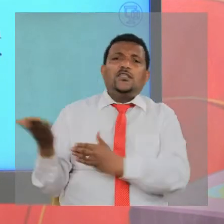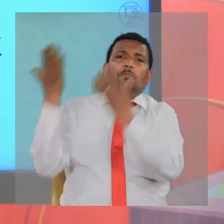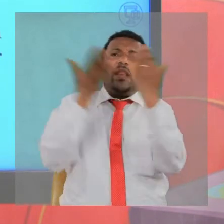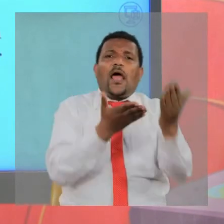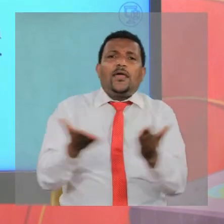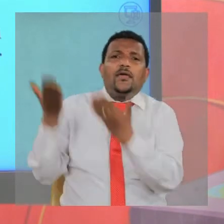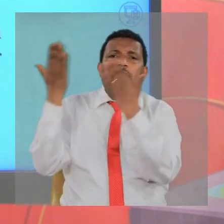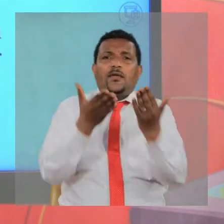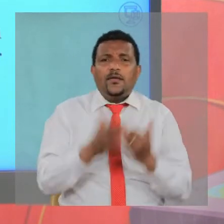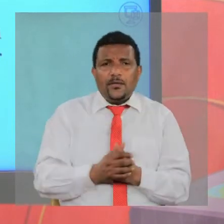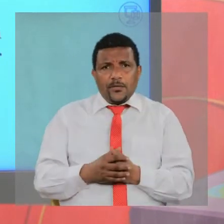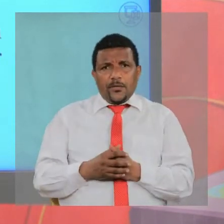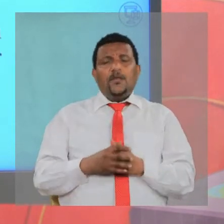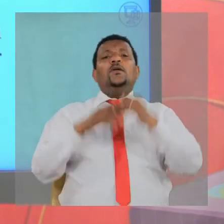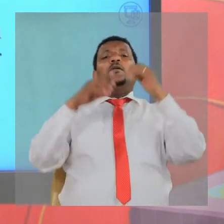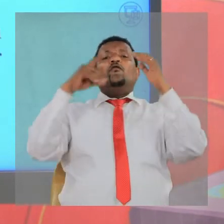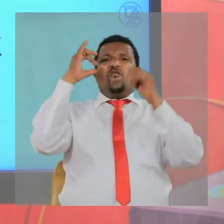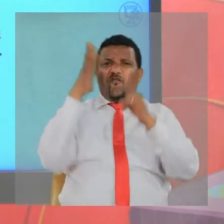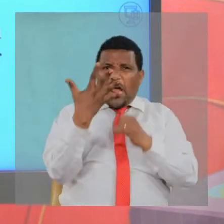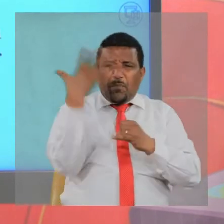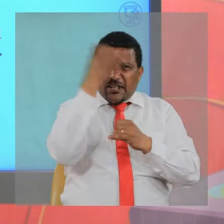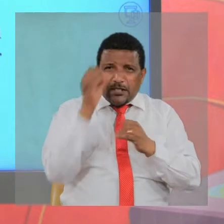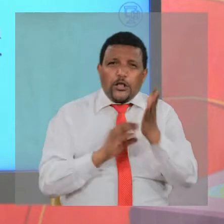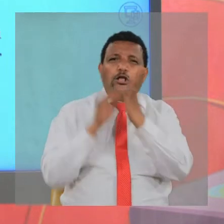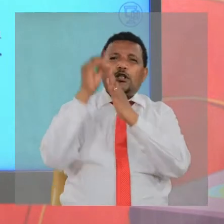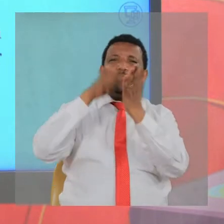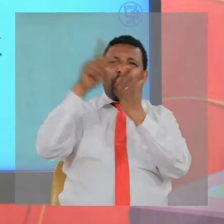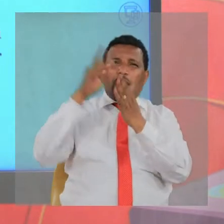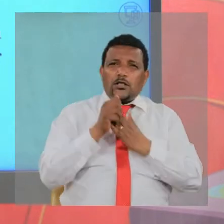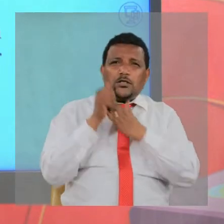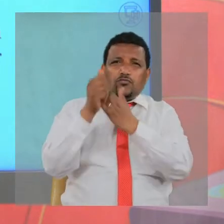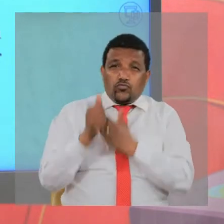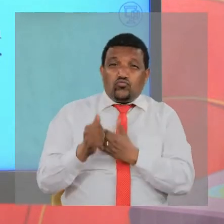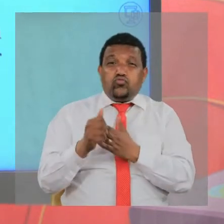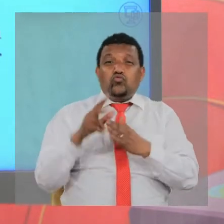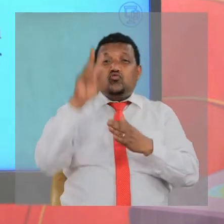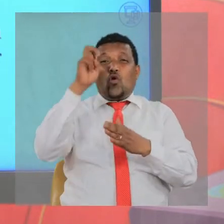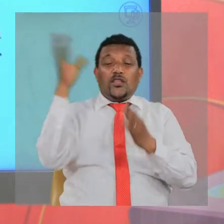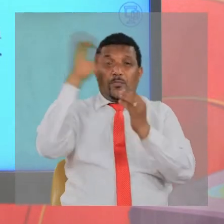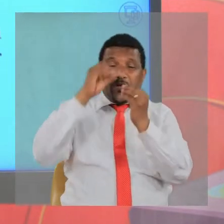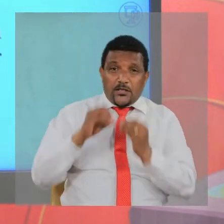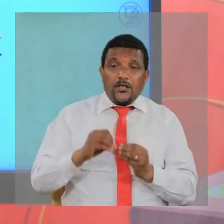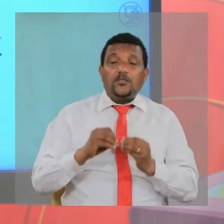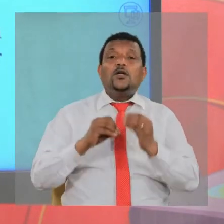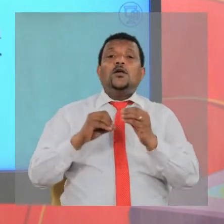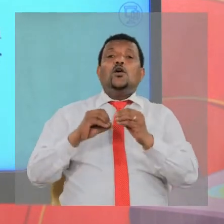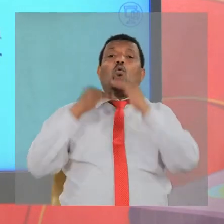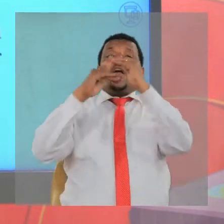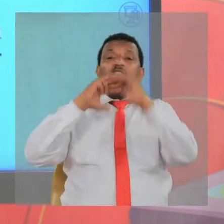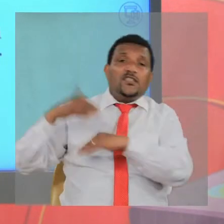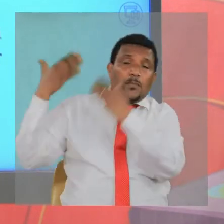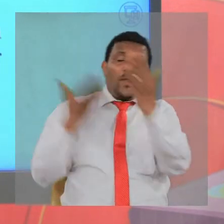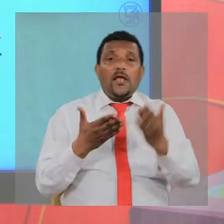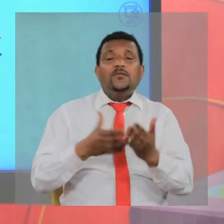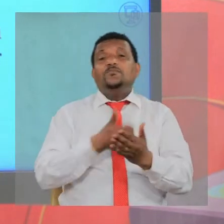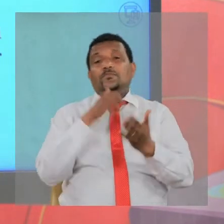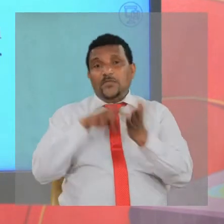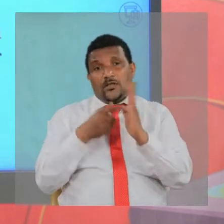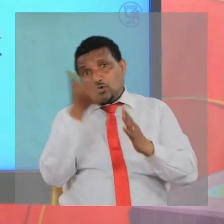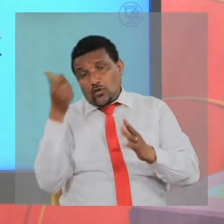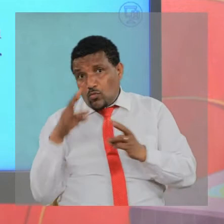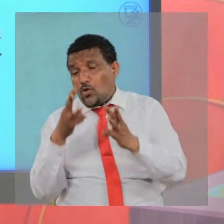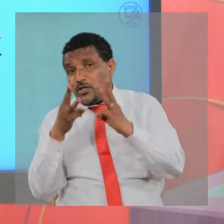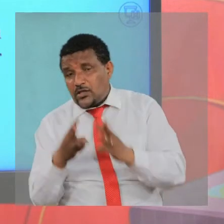supplied. A 5% increase in price leads to a 20% increase in quantity supplied, means in other words, if the price